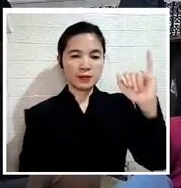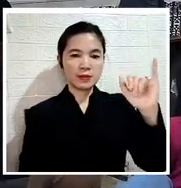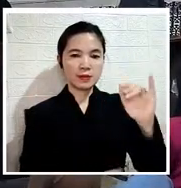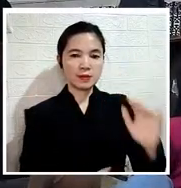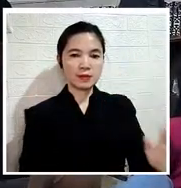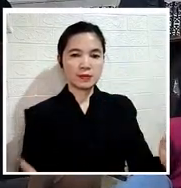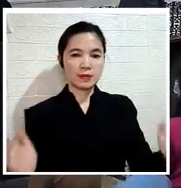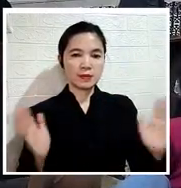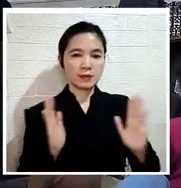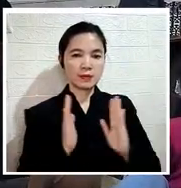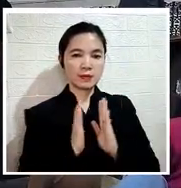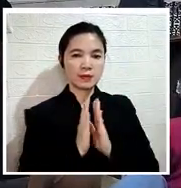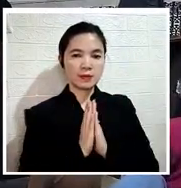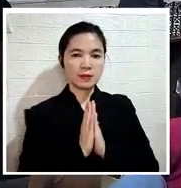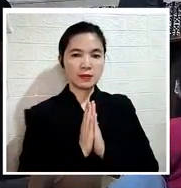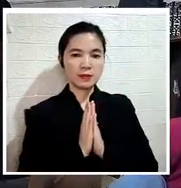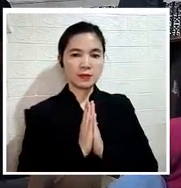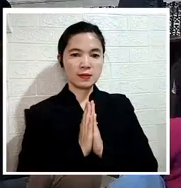forever.